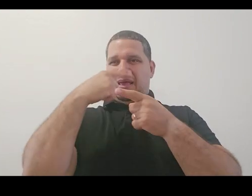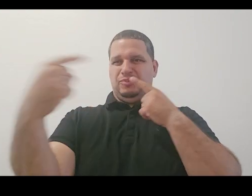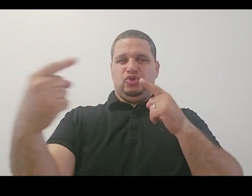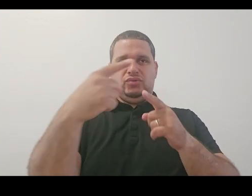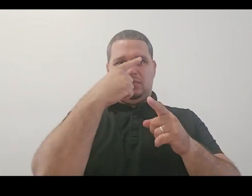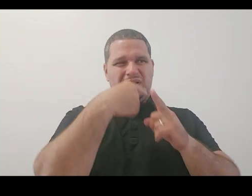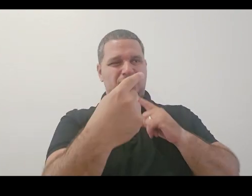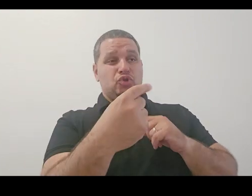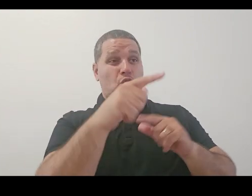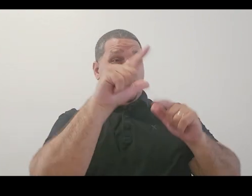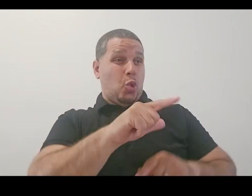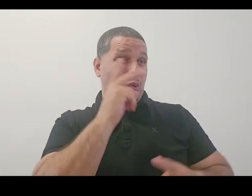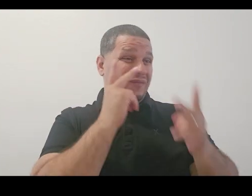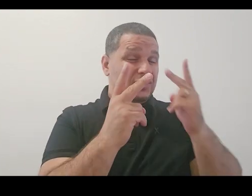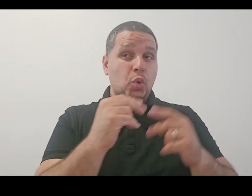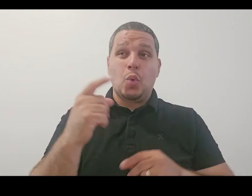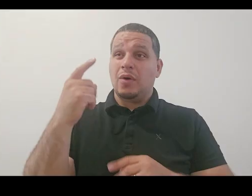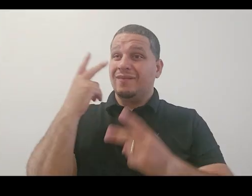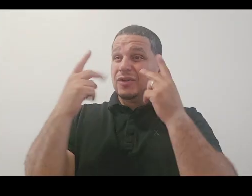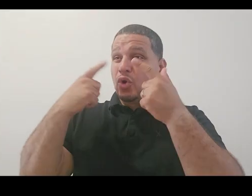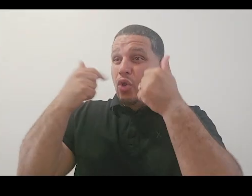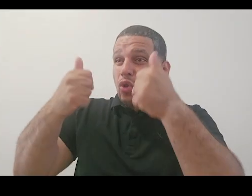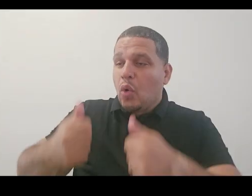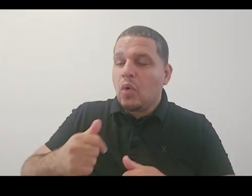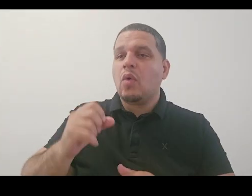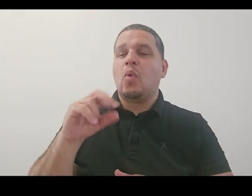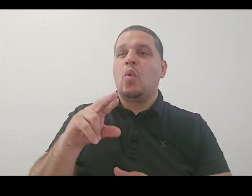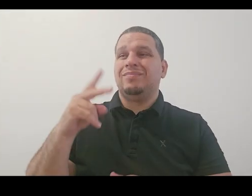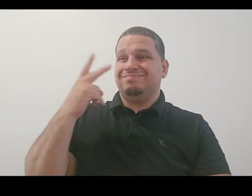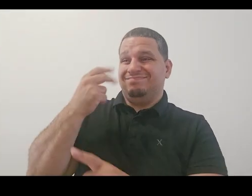to people who had low vision or had vision loss or saw